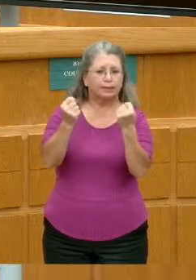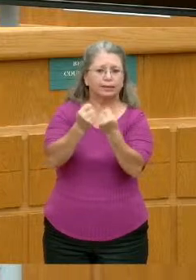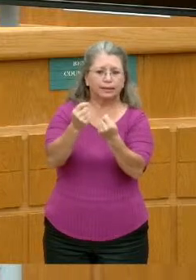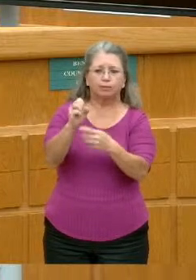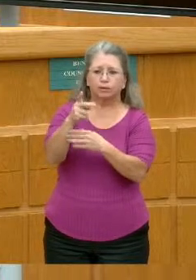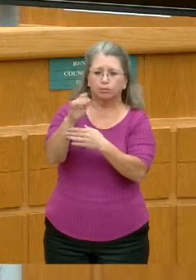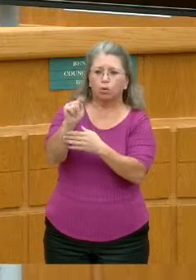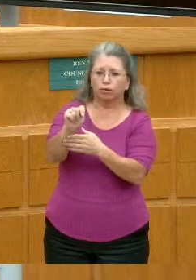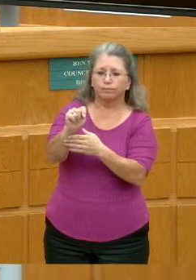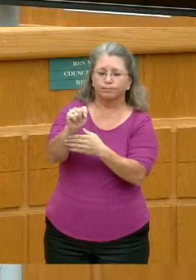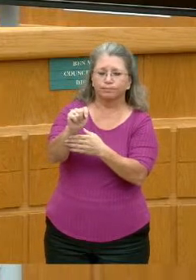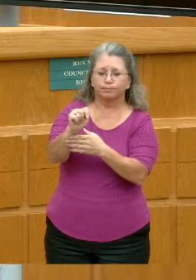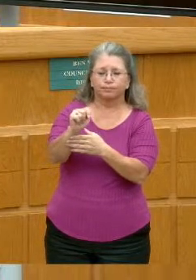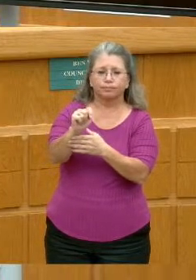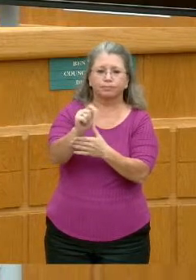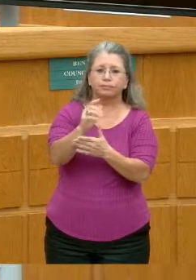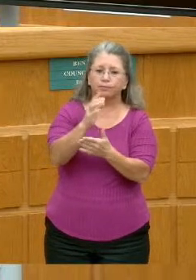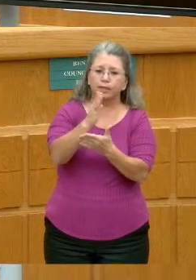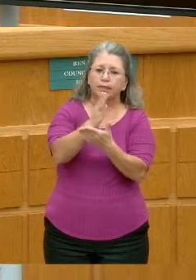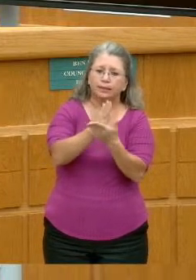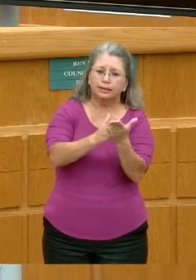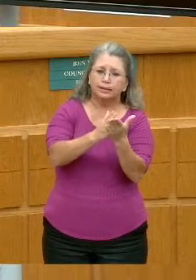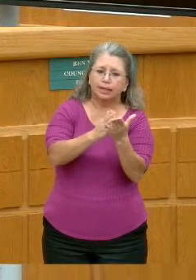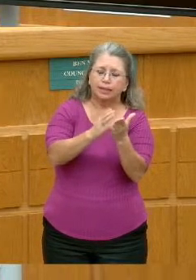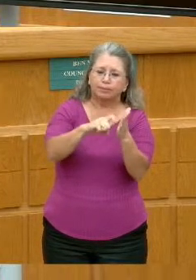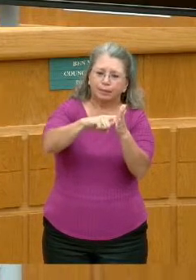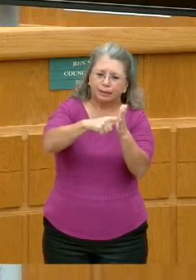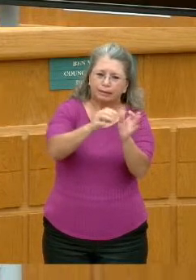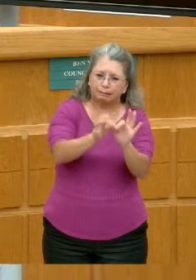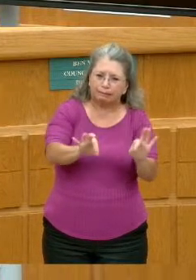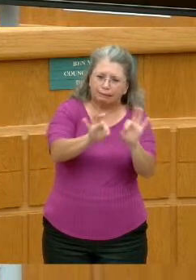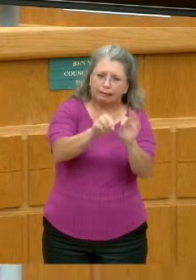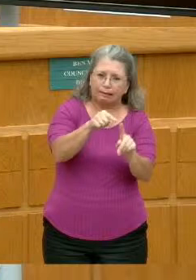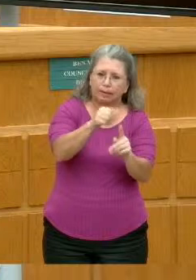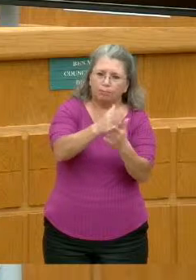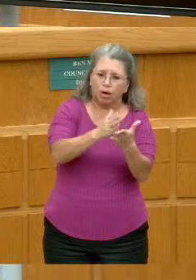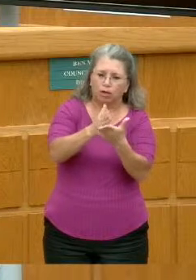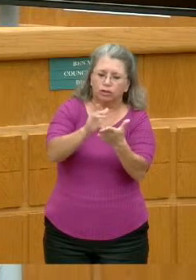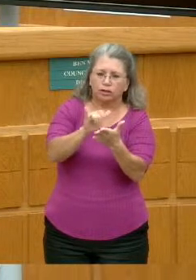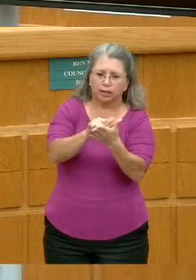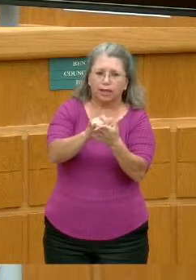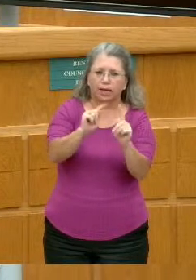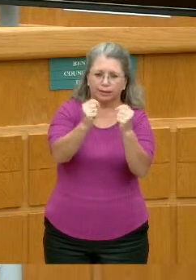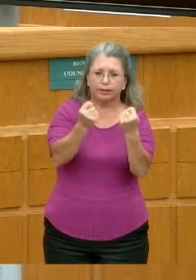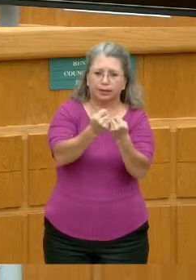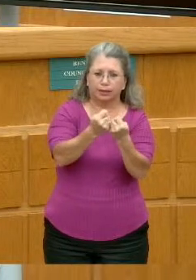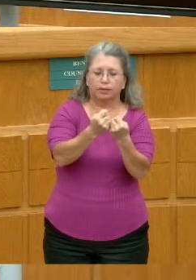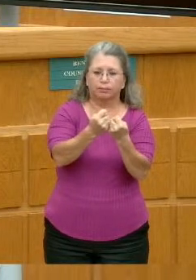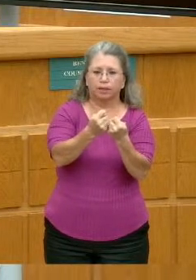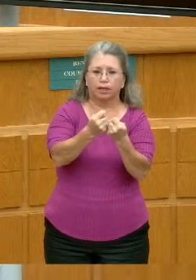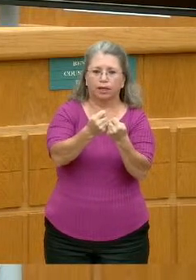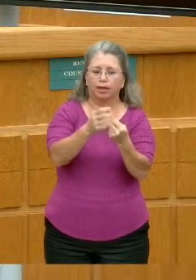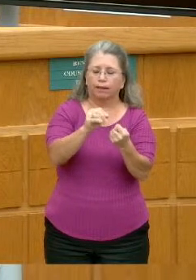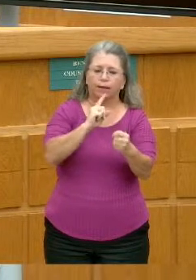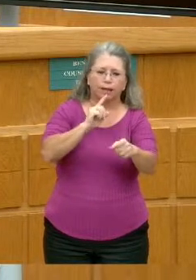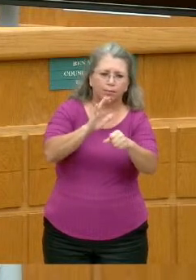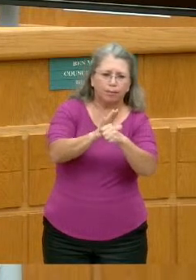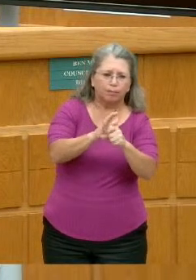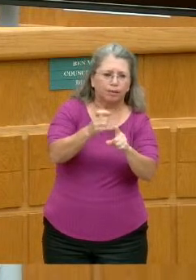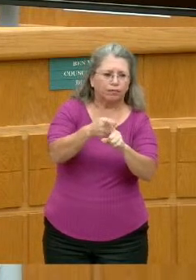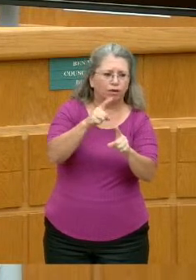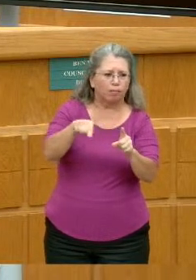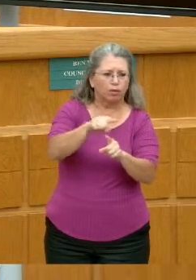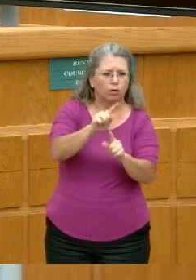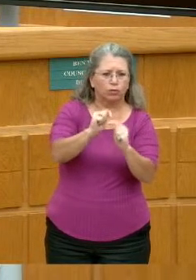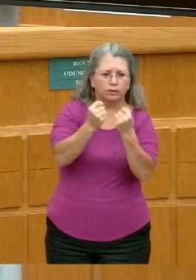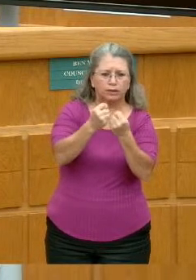key elements to that team, however, and the resilience and commitment of those team members are essential to